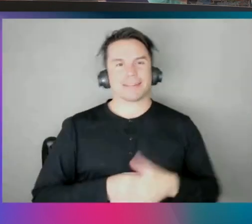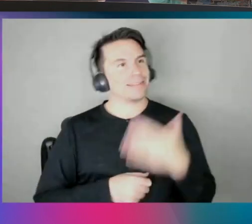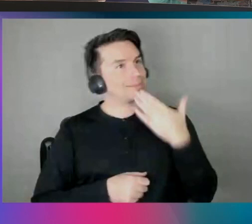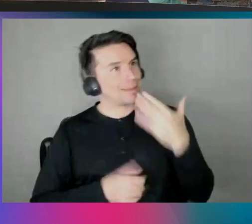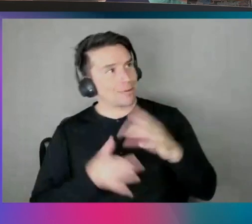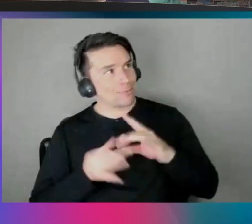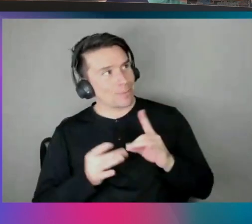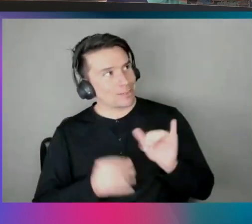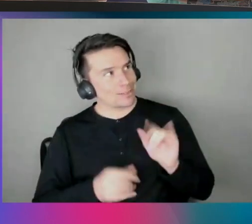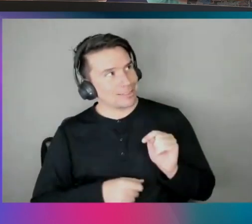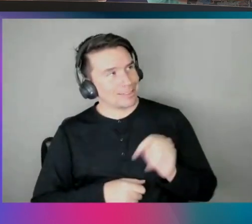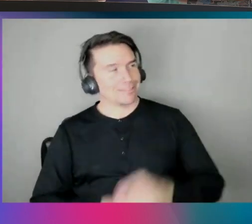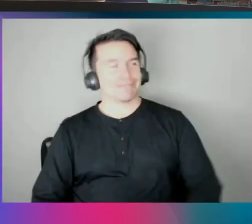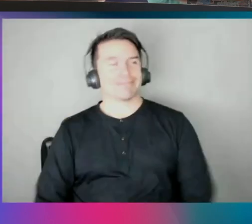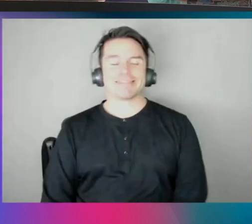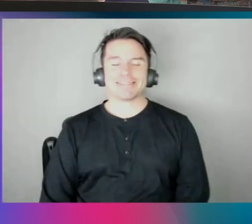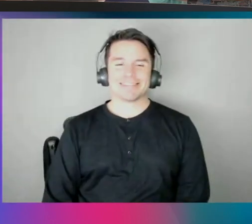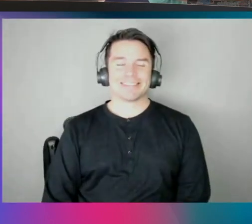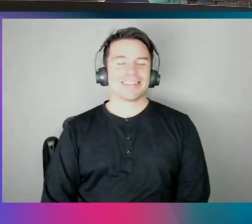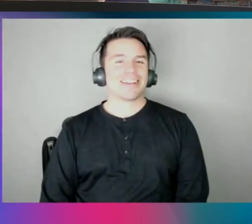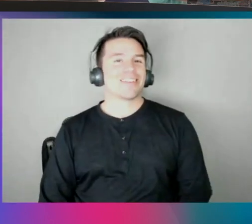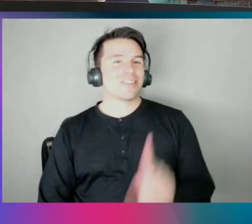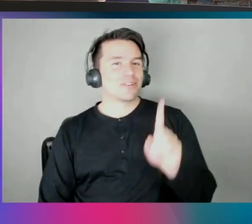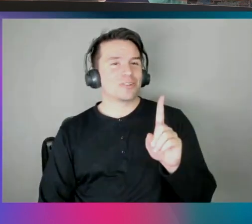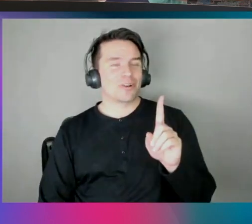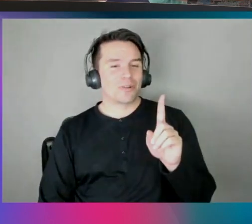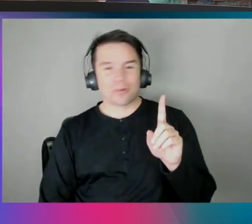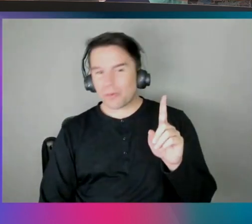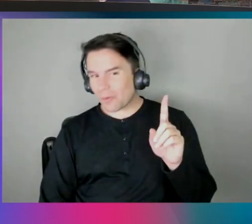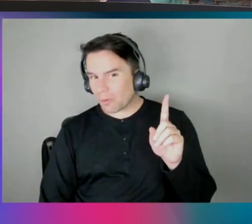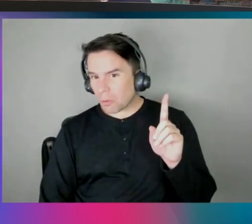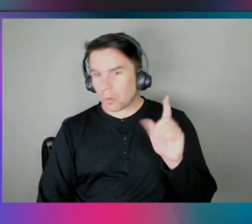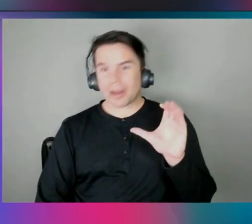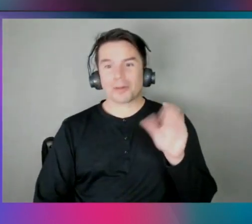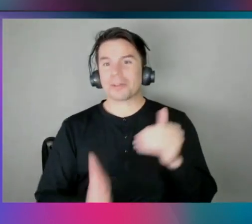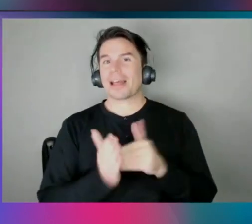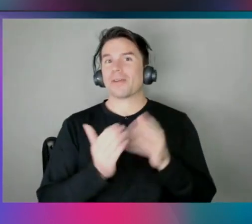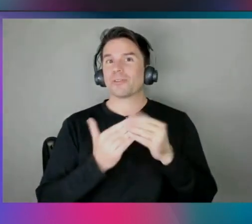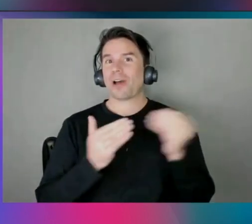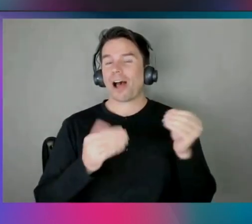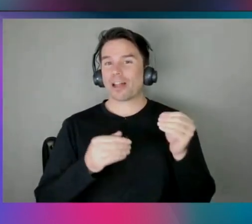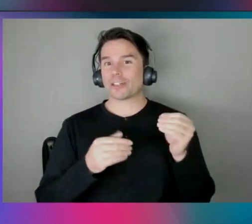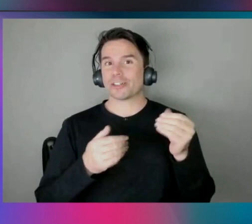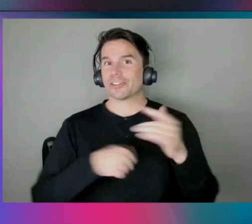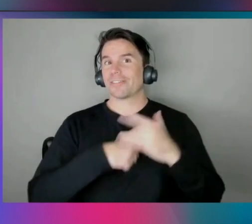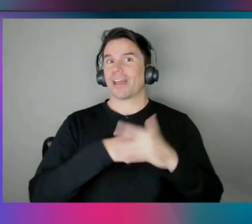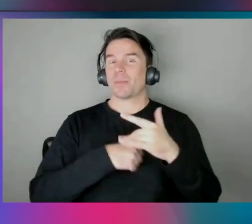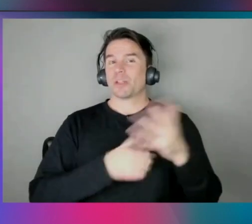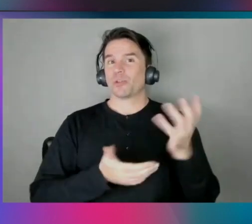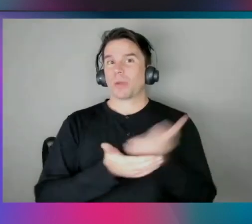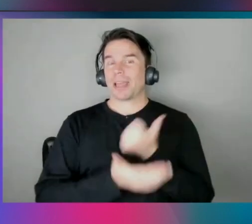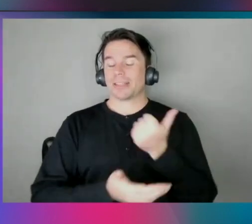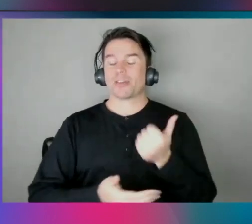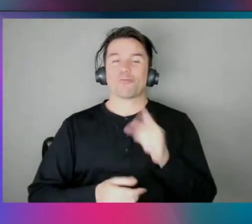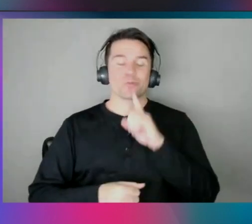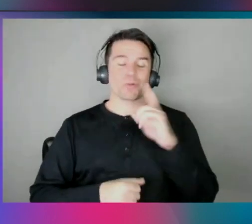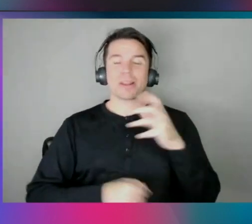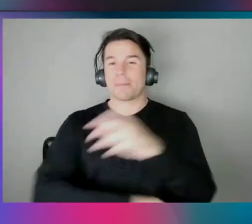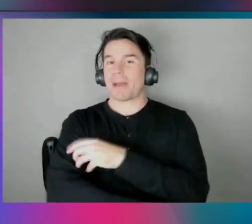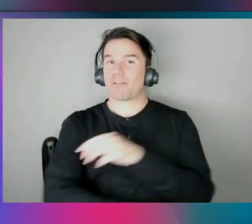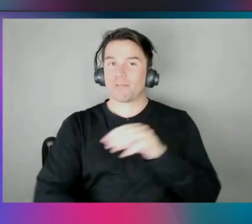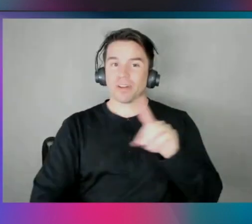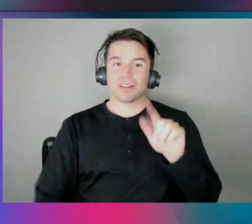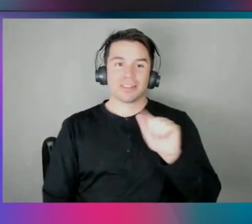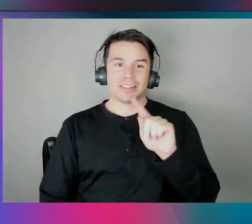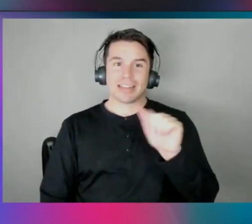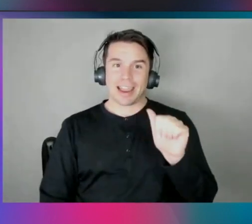mean, there's $100,000 up for grabs, so I hope the audience hears the message loud and clear. There's some really powerful data out there. And one thing I